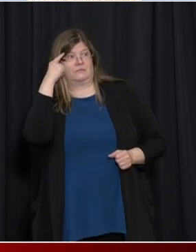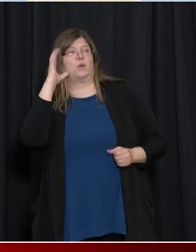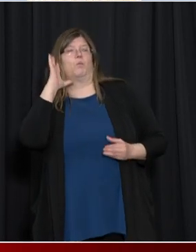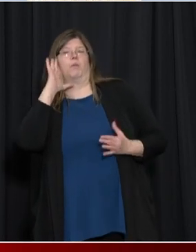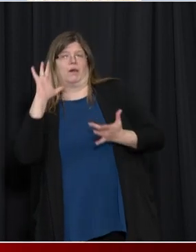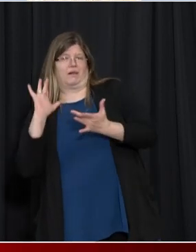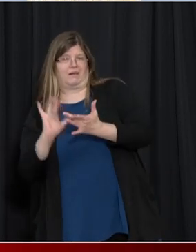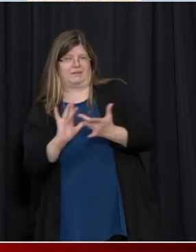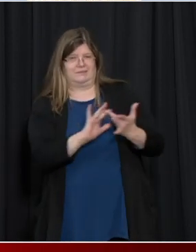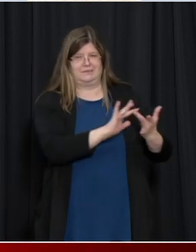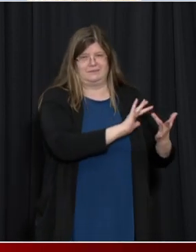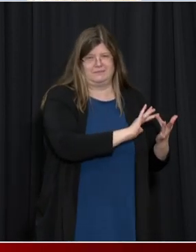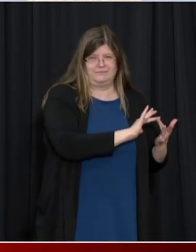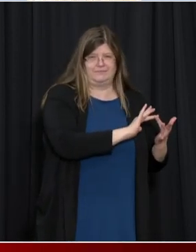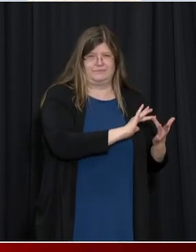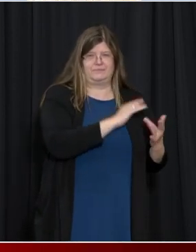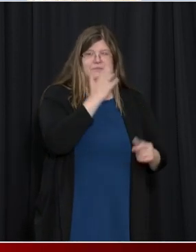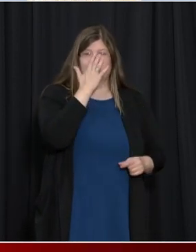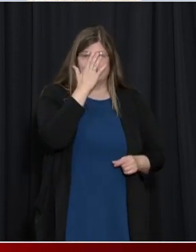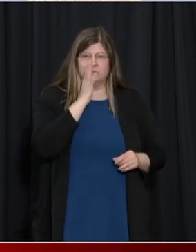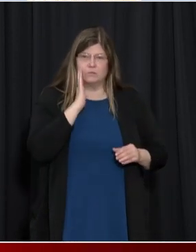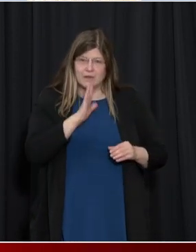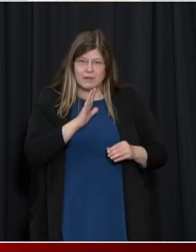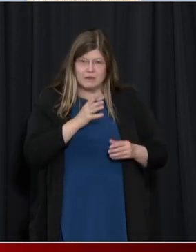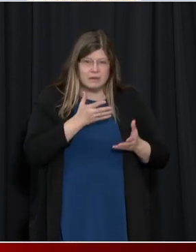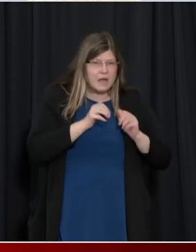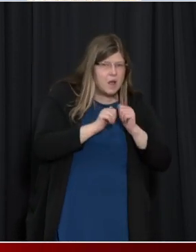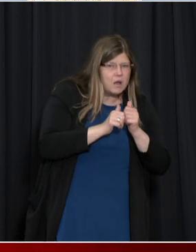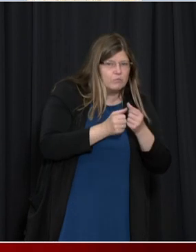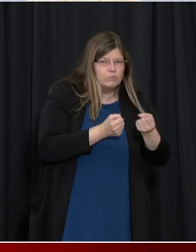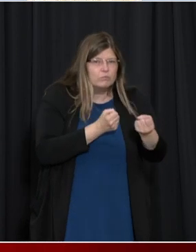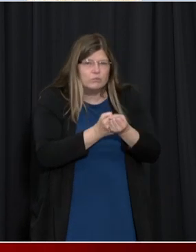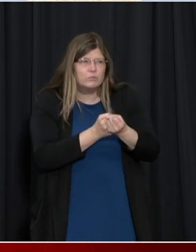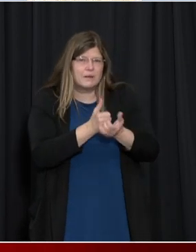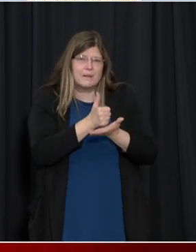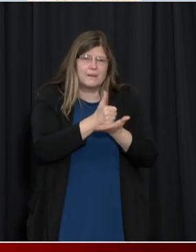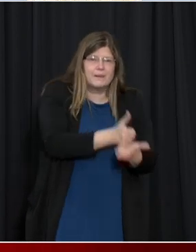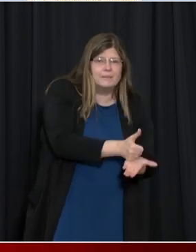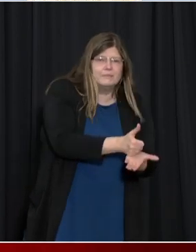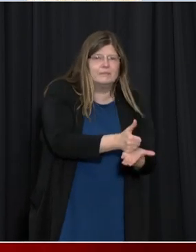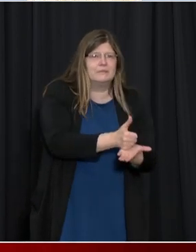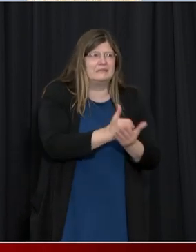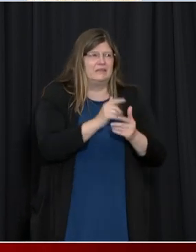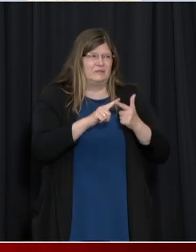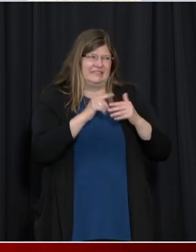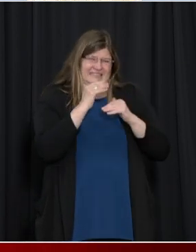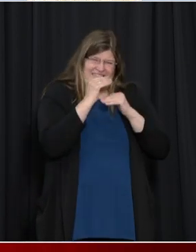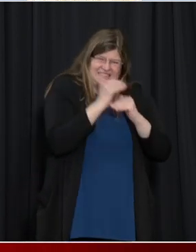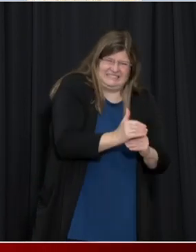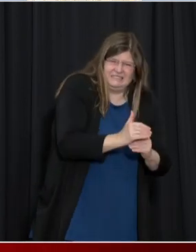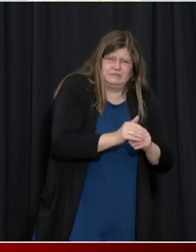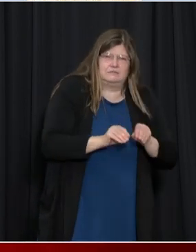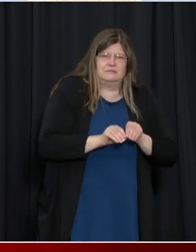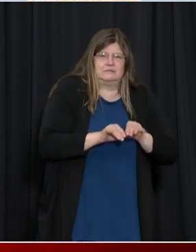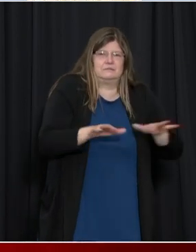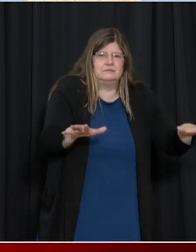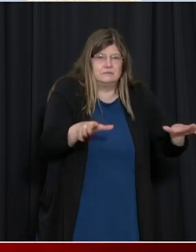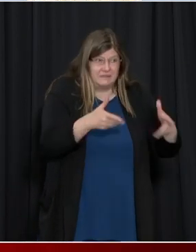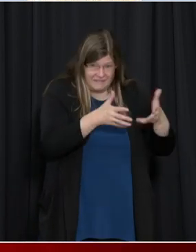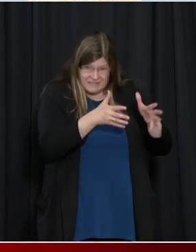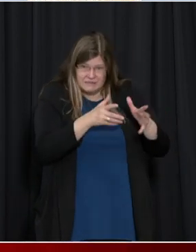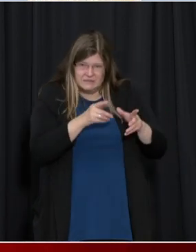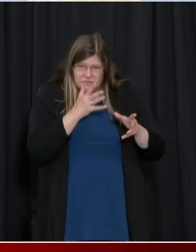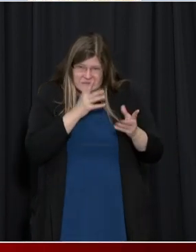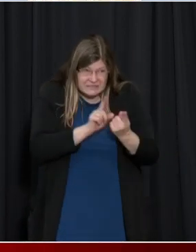you how we can help stop the spread of disease by tracing your contacts. So just have that in mind, that that's a